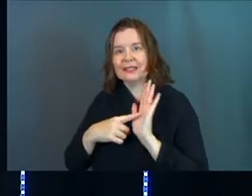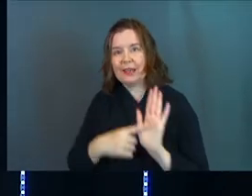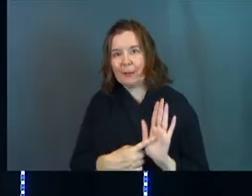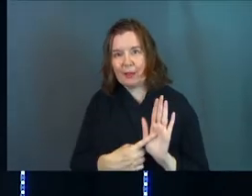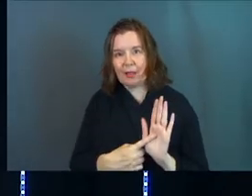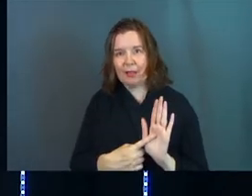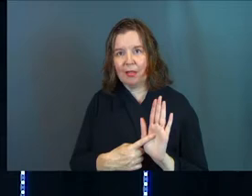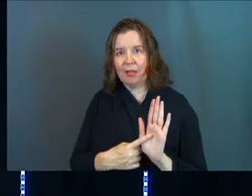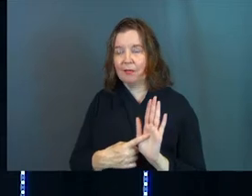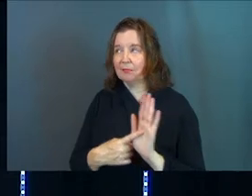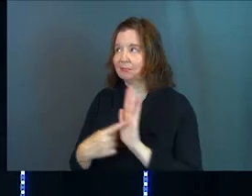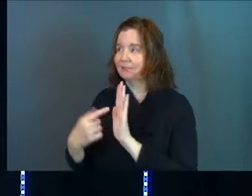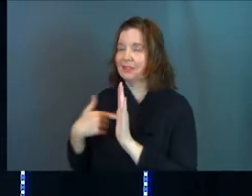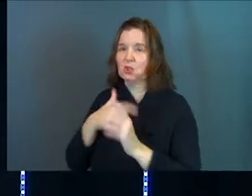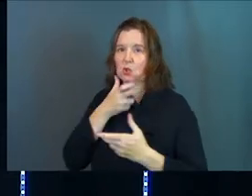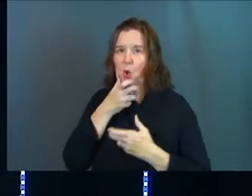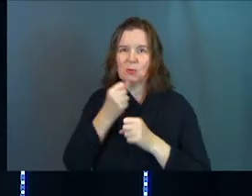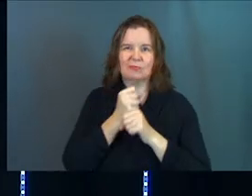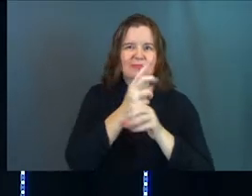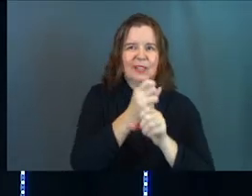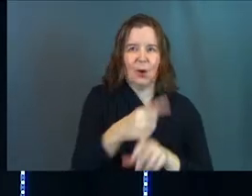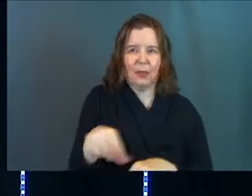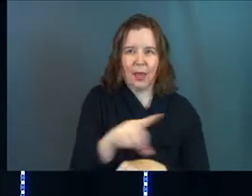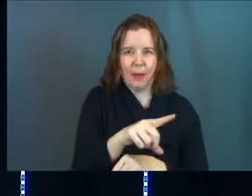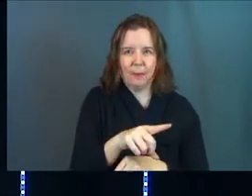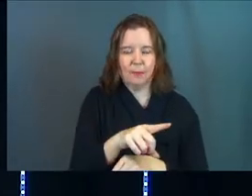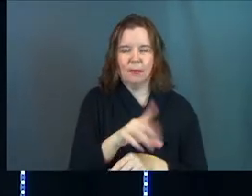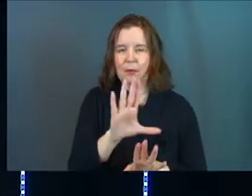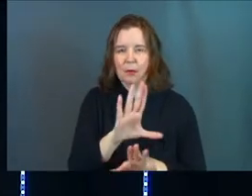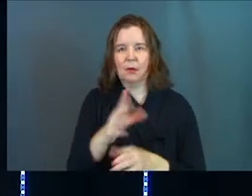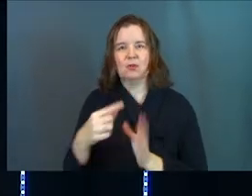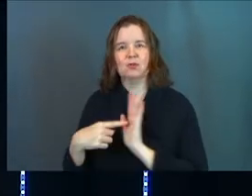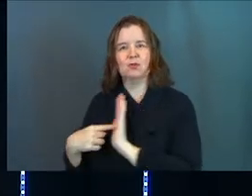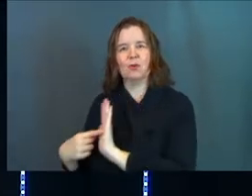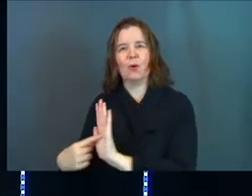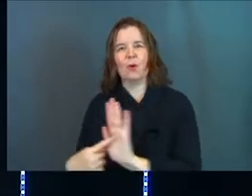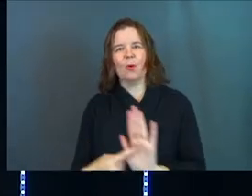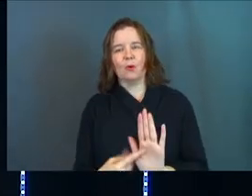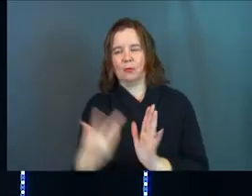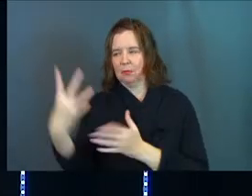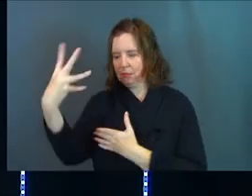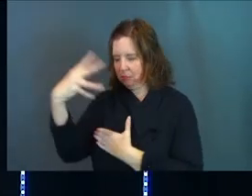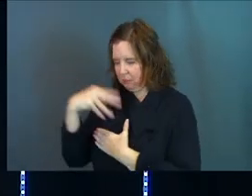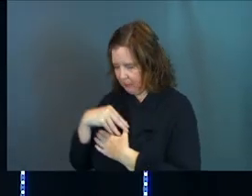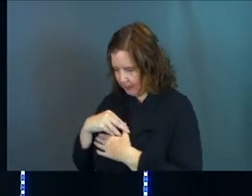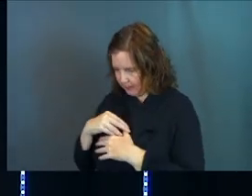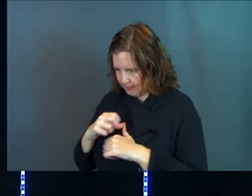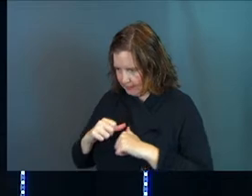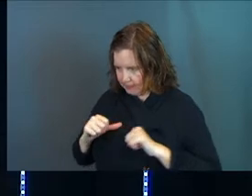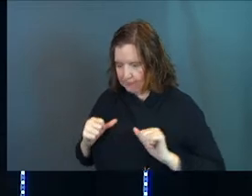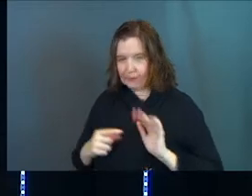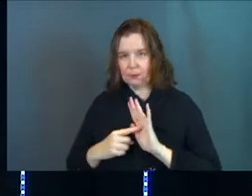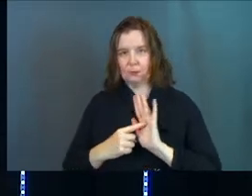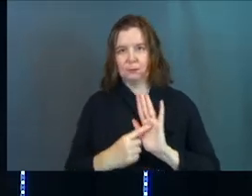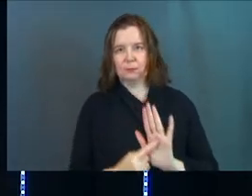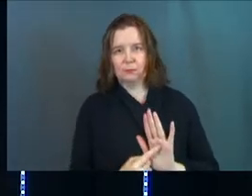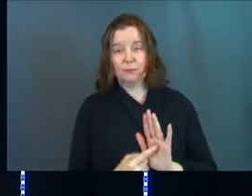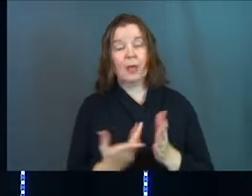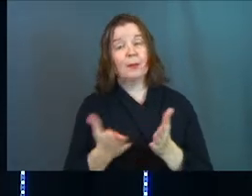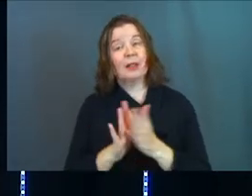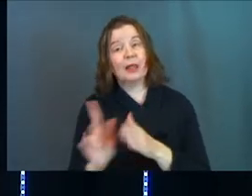example instead of shouting at others. Walk the example. I mean, let me ask you,